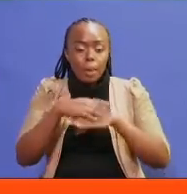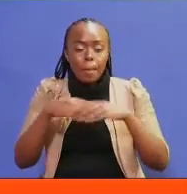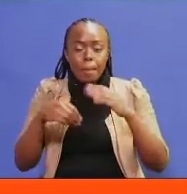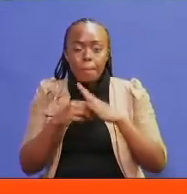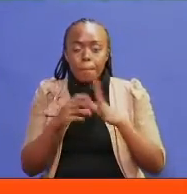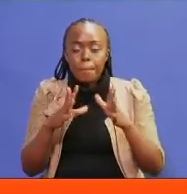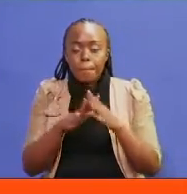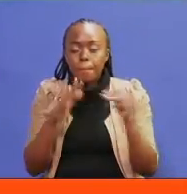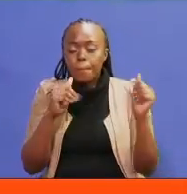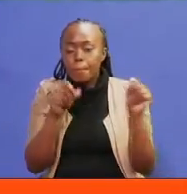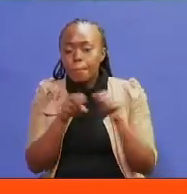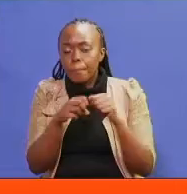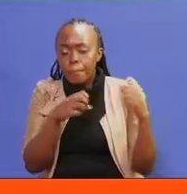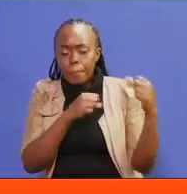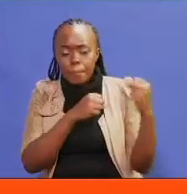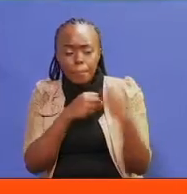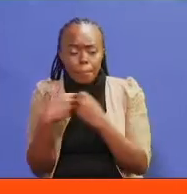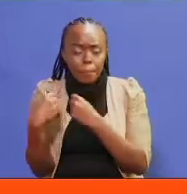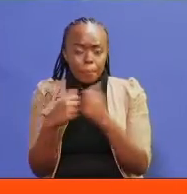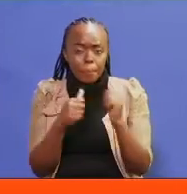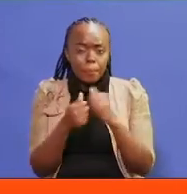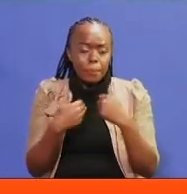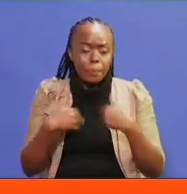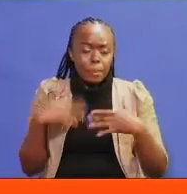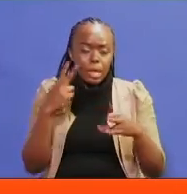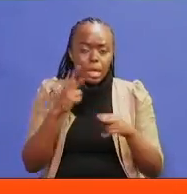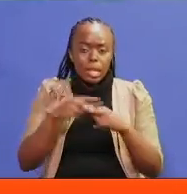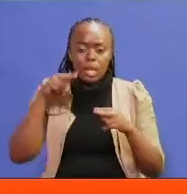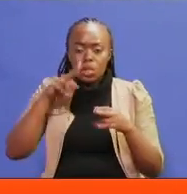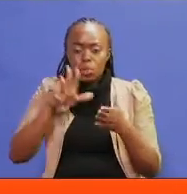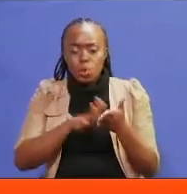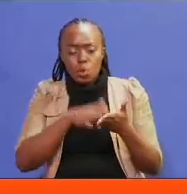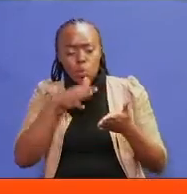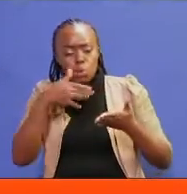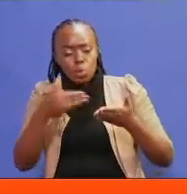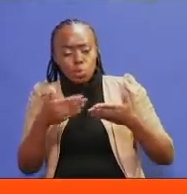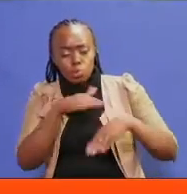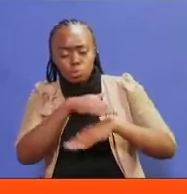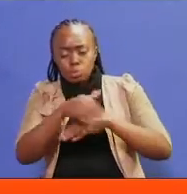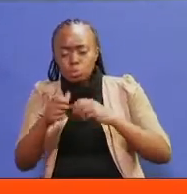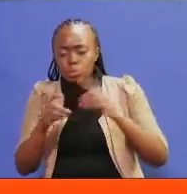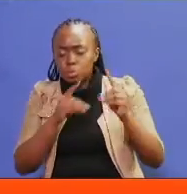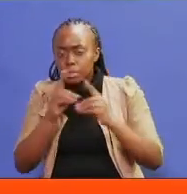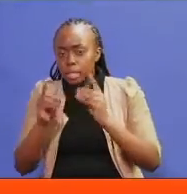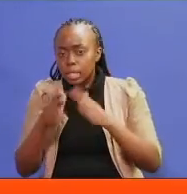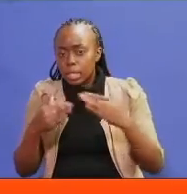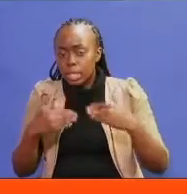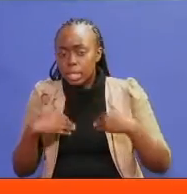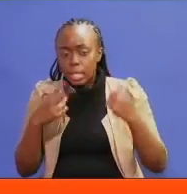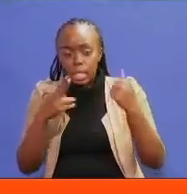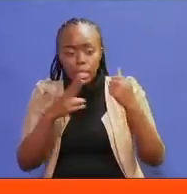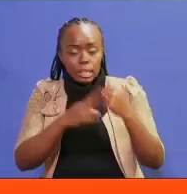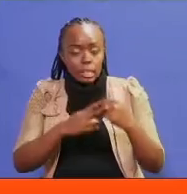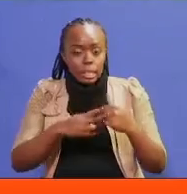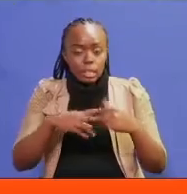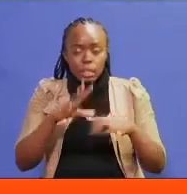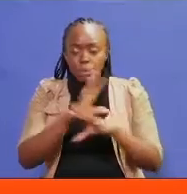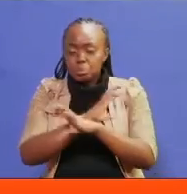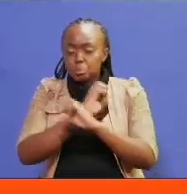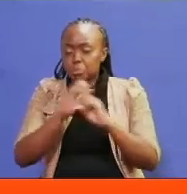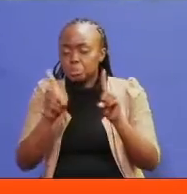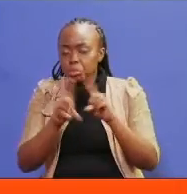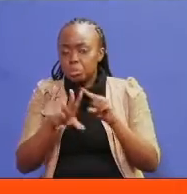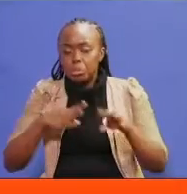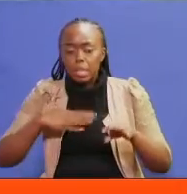wild. The strong ocean tides hit their boat, causing them to lose direction. 7 unfortunately perished,